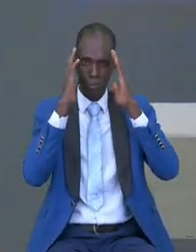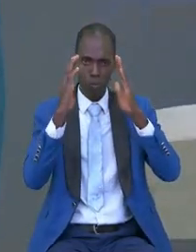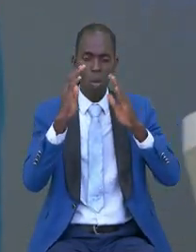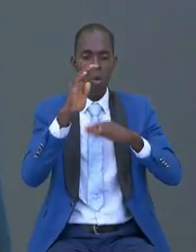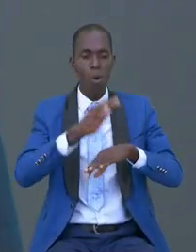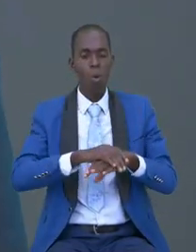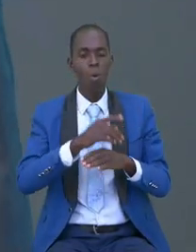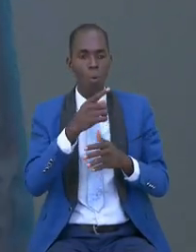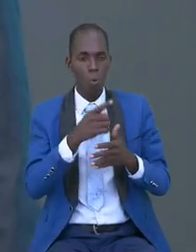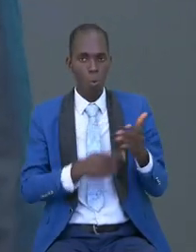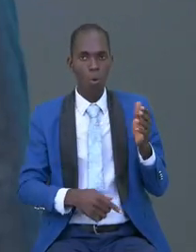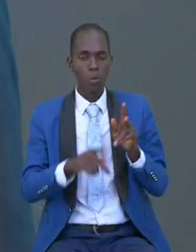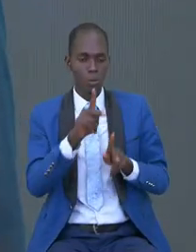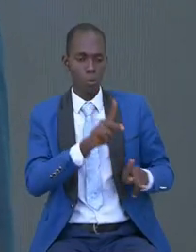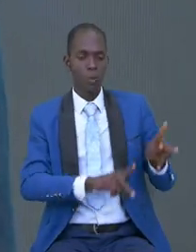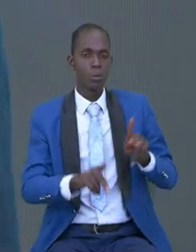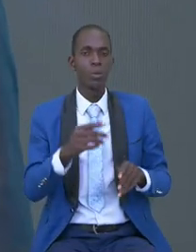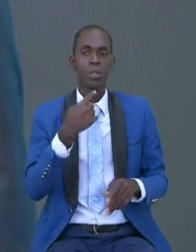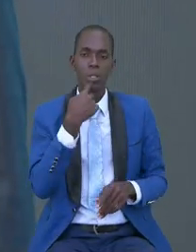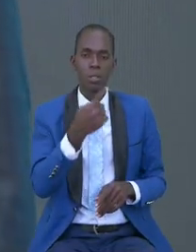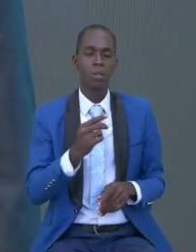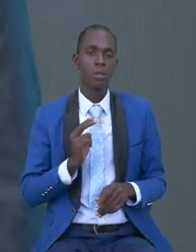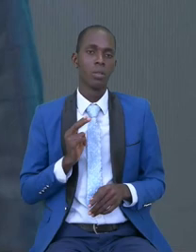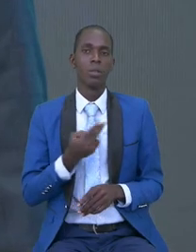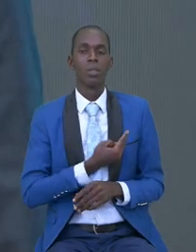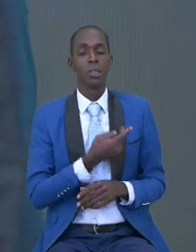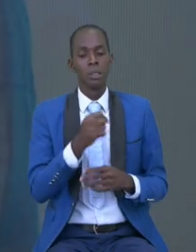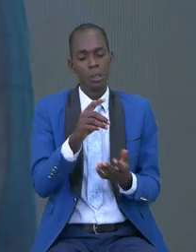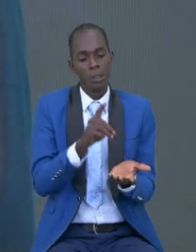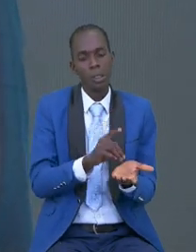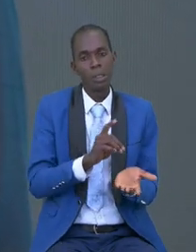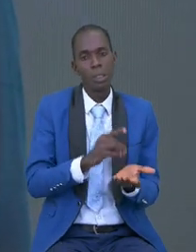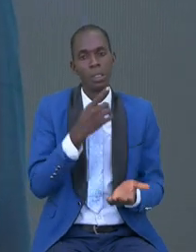men have told us. The doctor said,